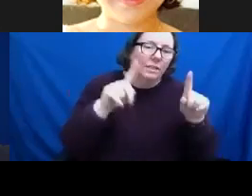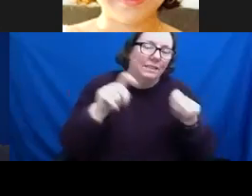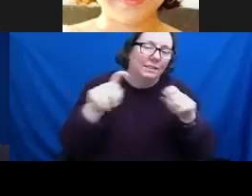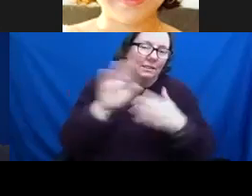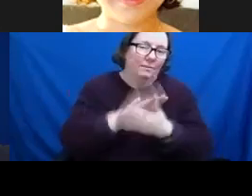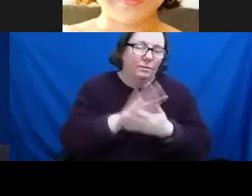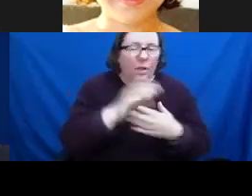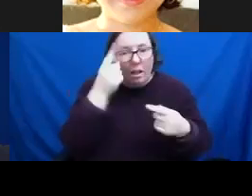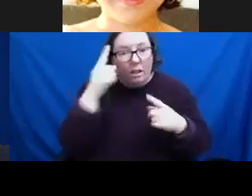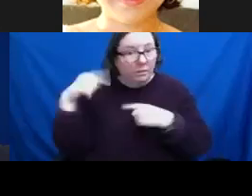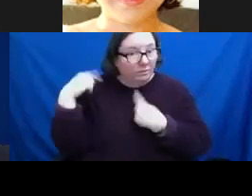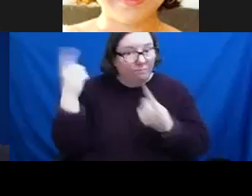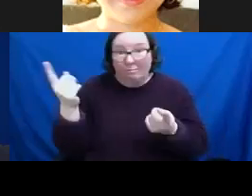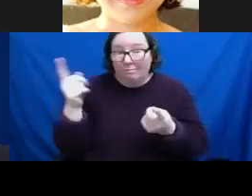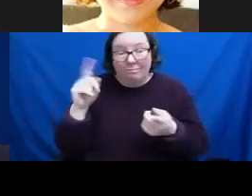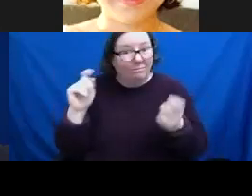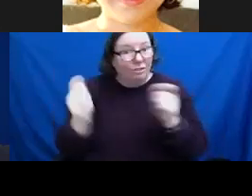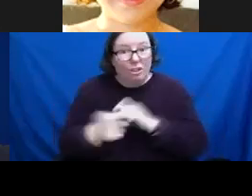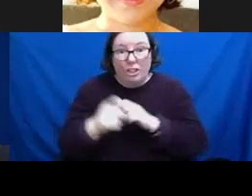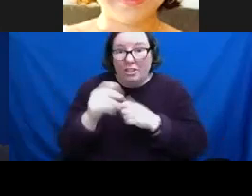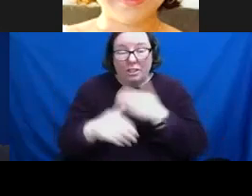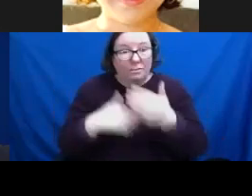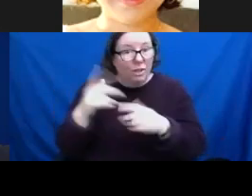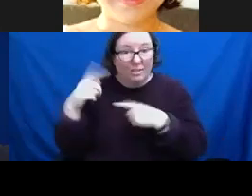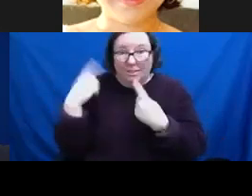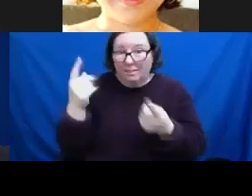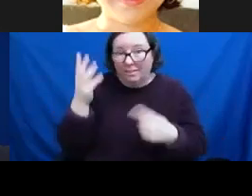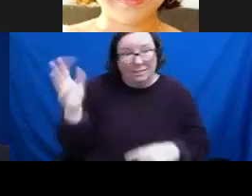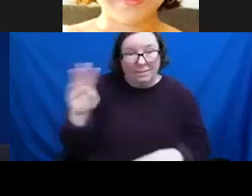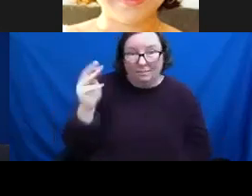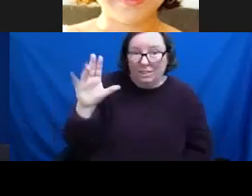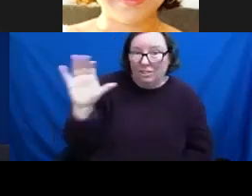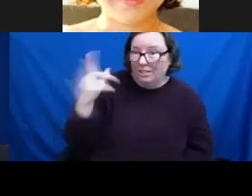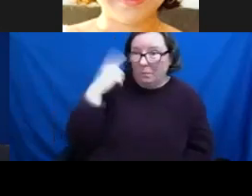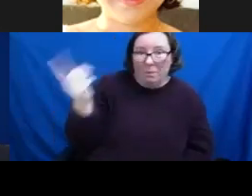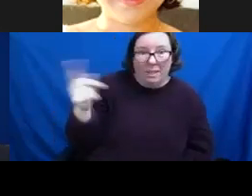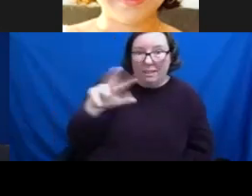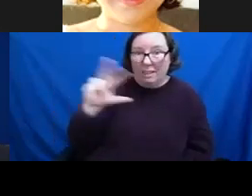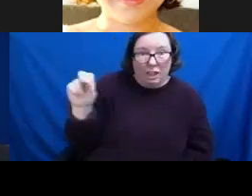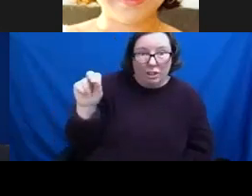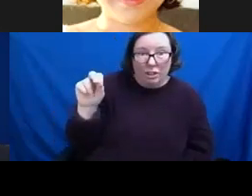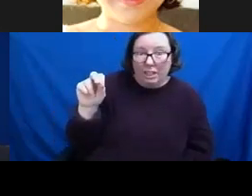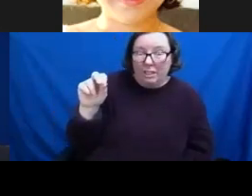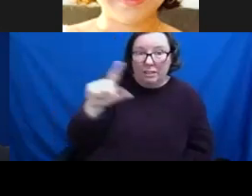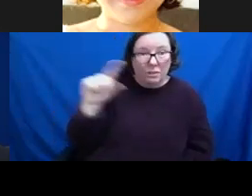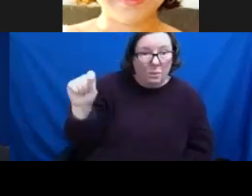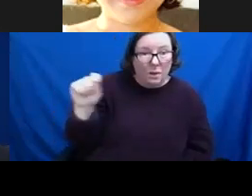Recognizing that it's been, Mr. Contempasas, it's been maybe a couple decades since we last